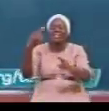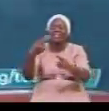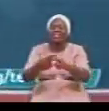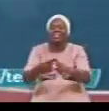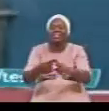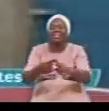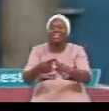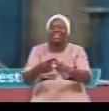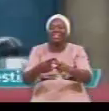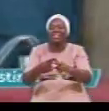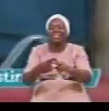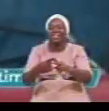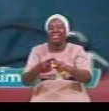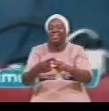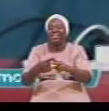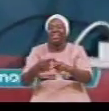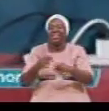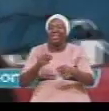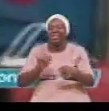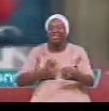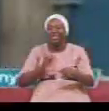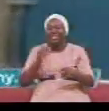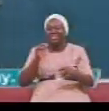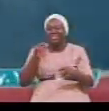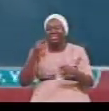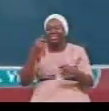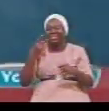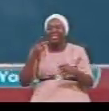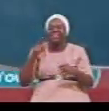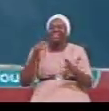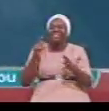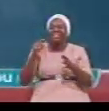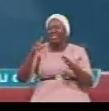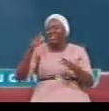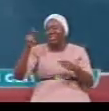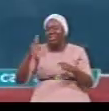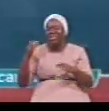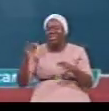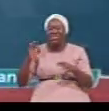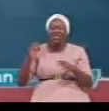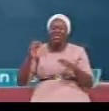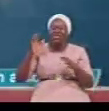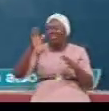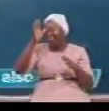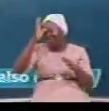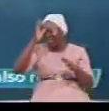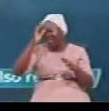name. Amen. I will live to serve the God of Father Kumuyi in Jesus' name.